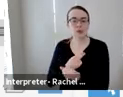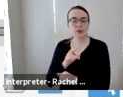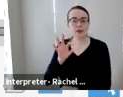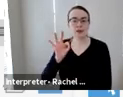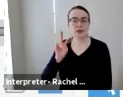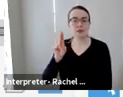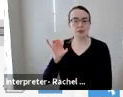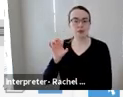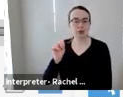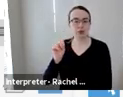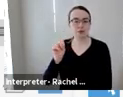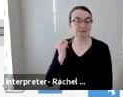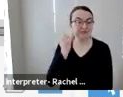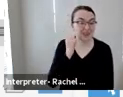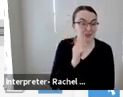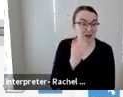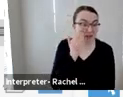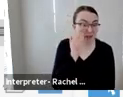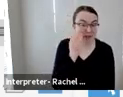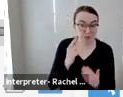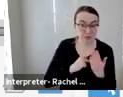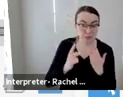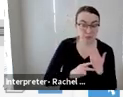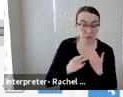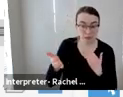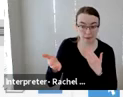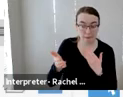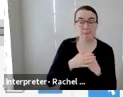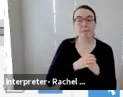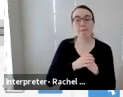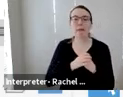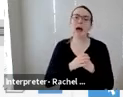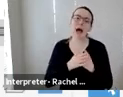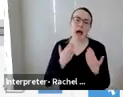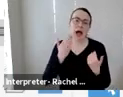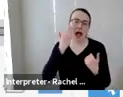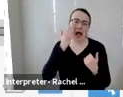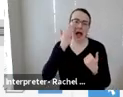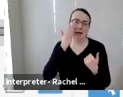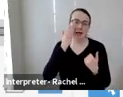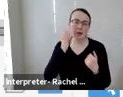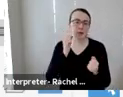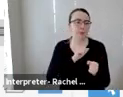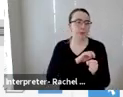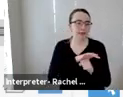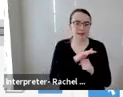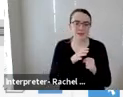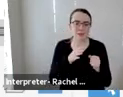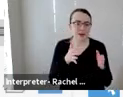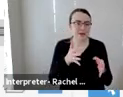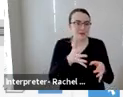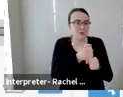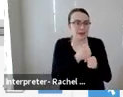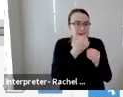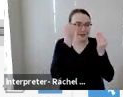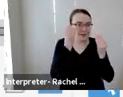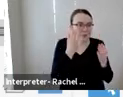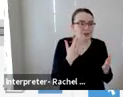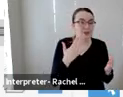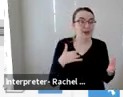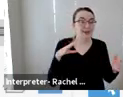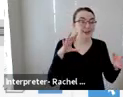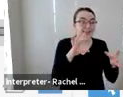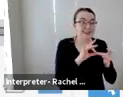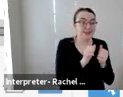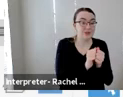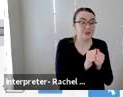If you're not familiar with Fusion, I know that there are plenty of ways for you to get information, and I can connect you with lots of people,